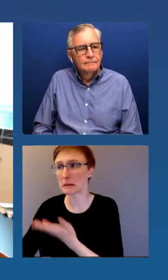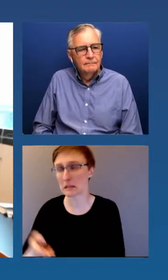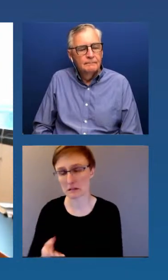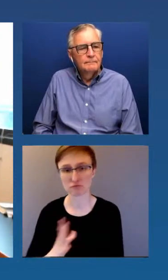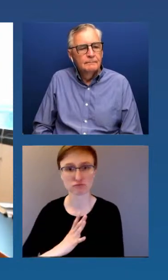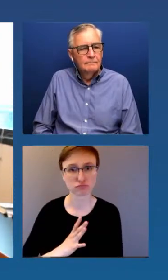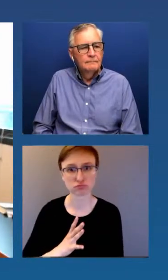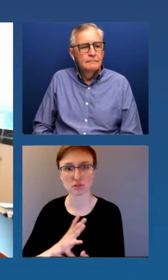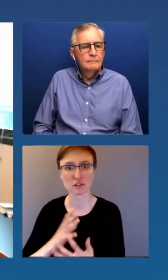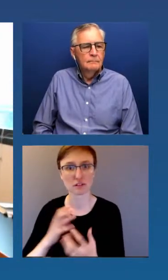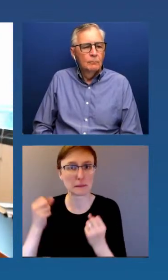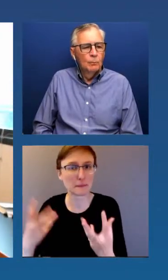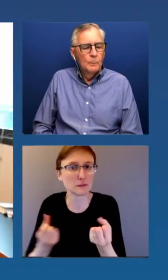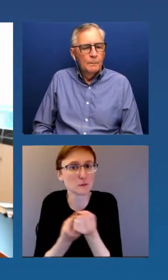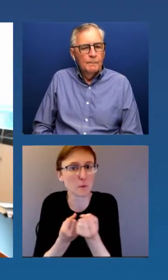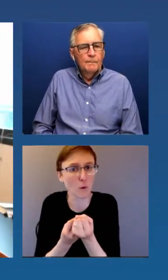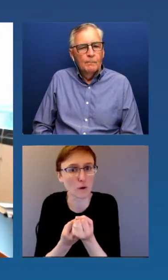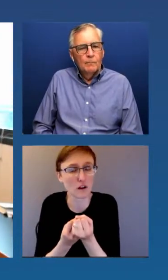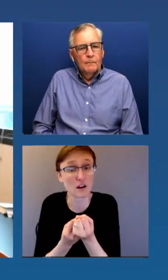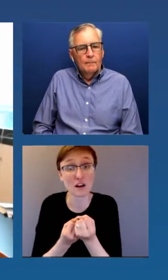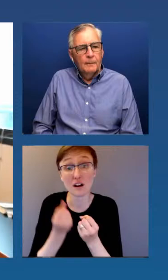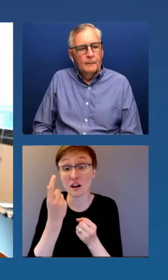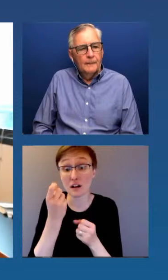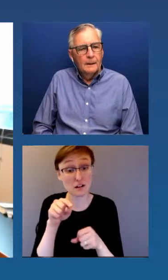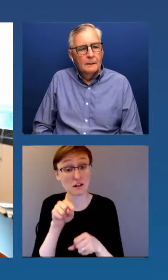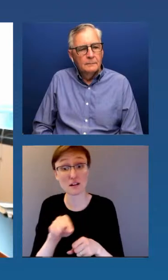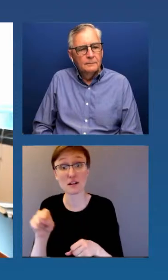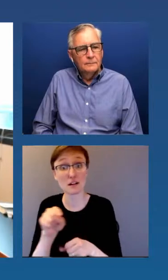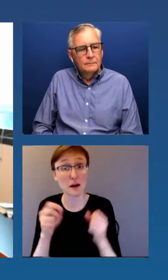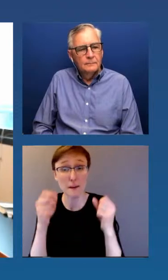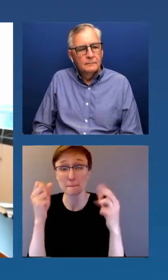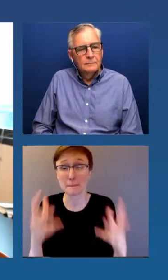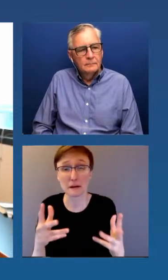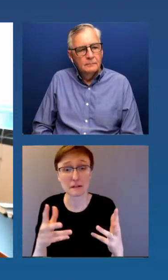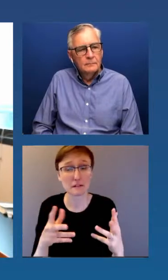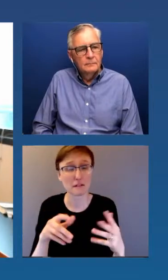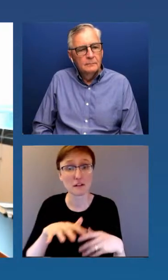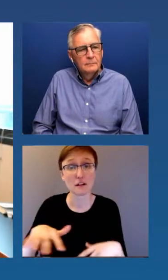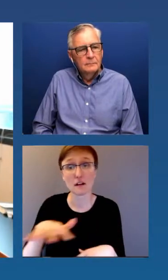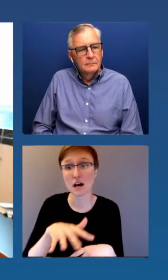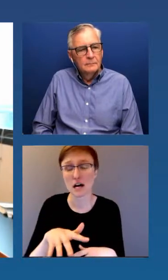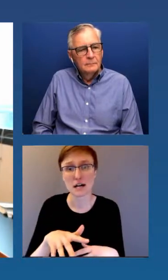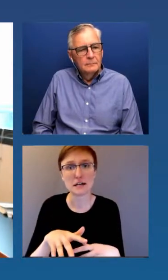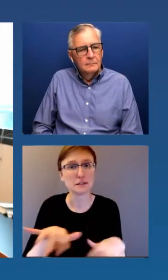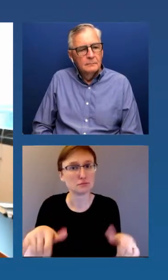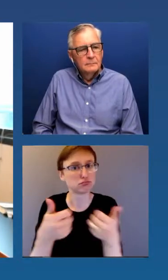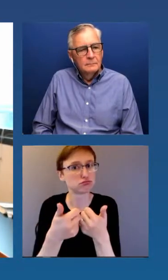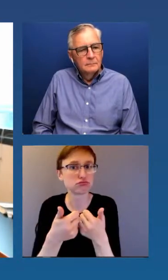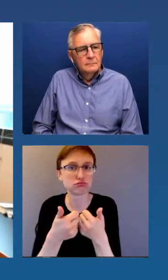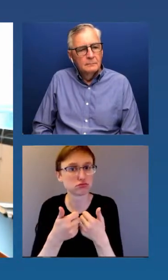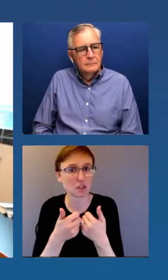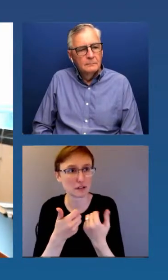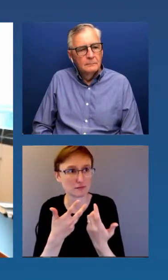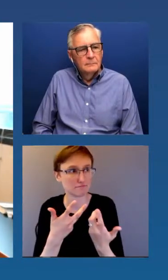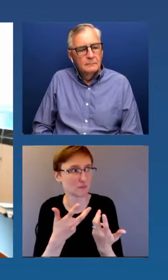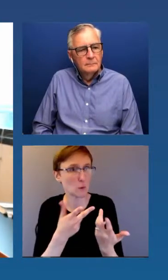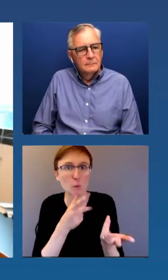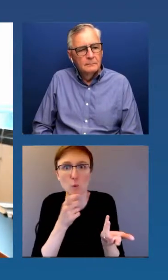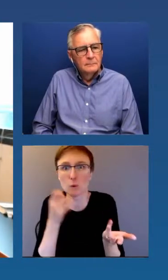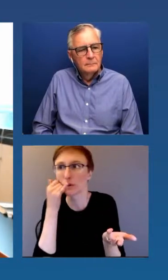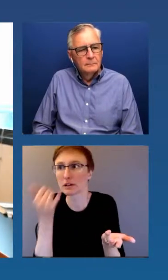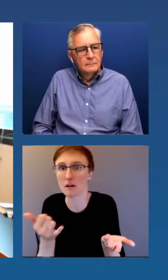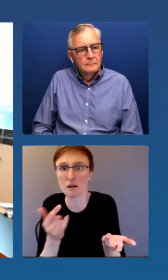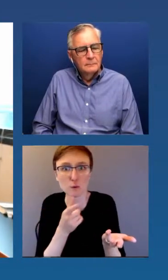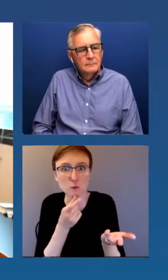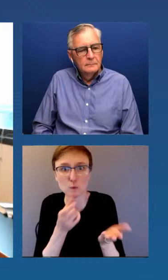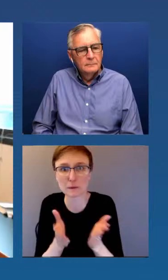living in more difficult circumstances. And so I believe that the reason why,